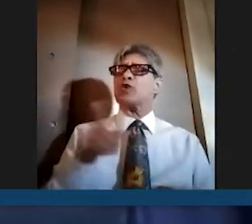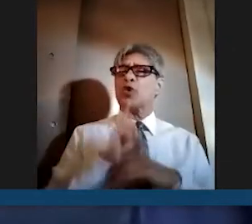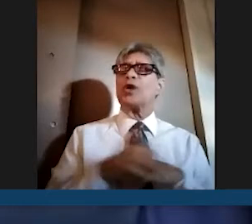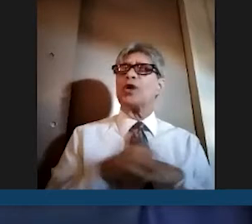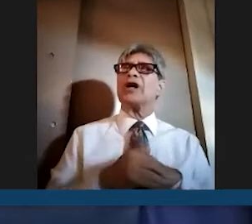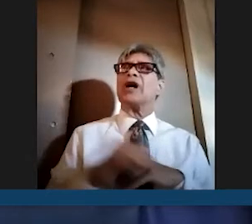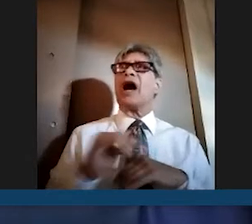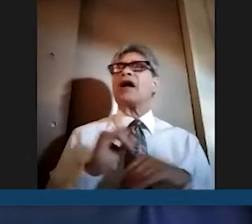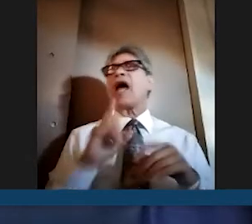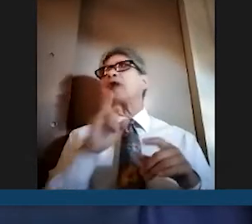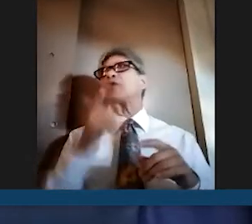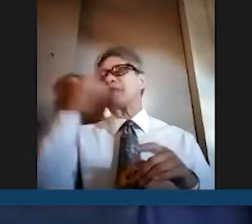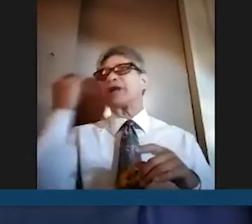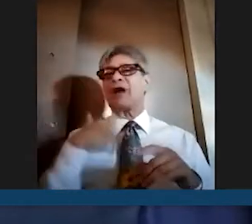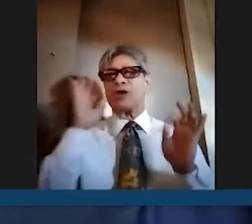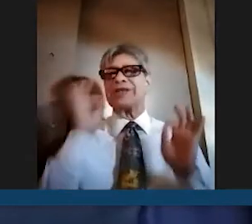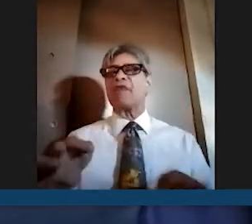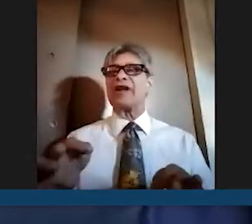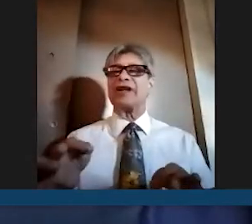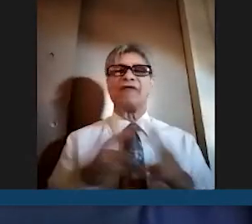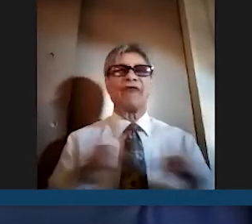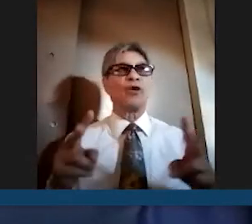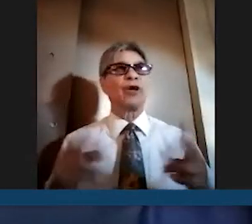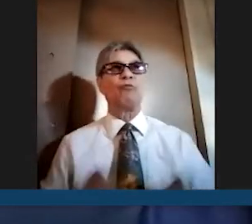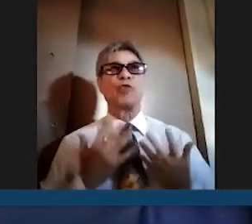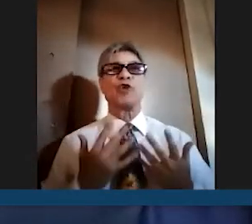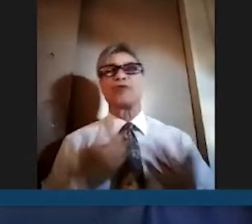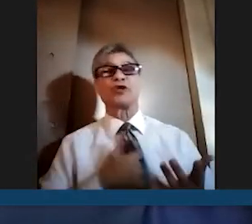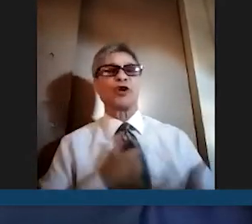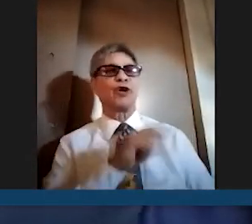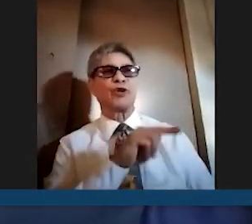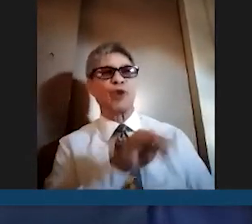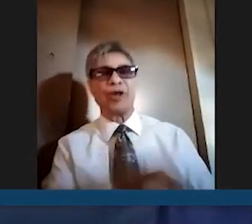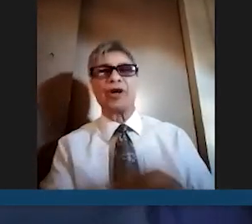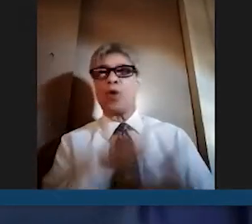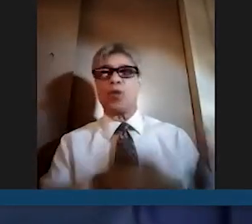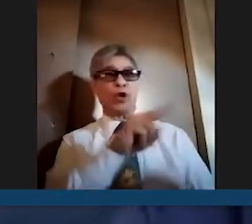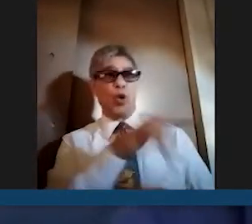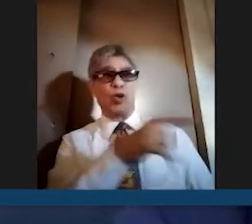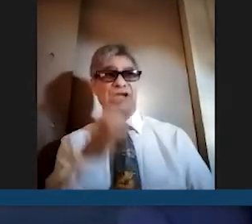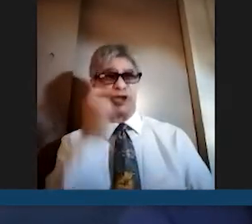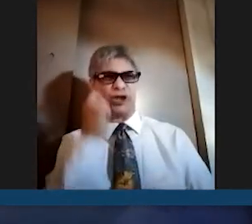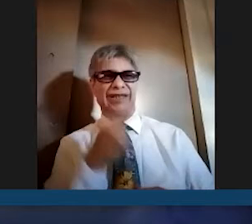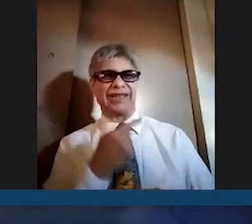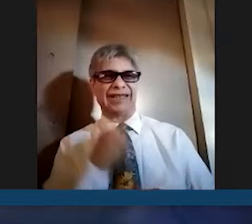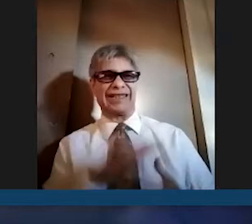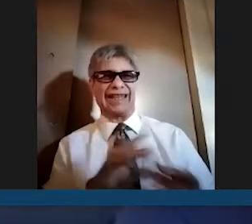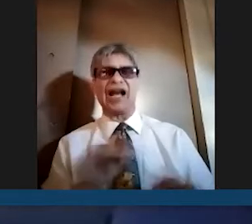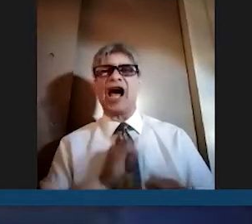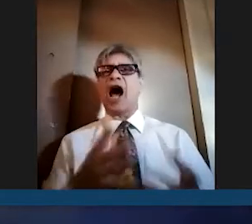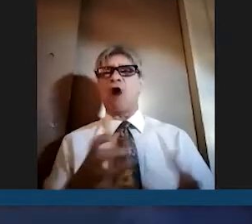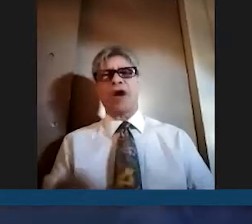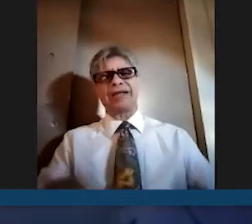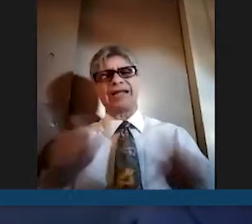just because I definitely was very moved by Tony, what Tony had just said, I want to take a second to recognize